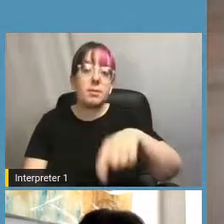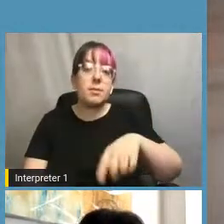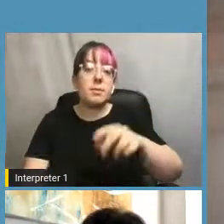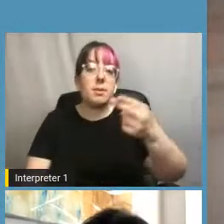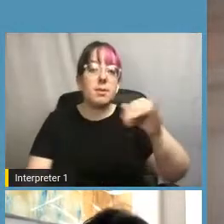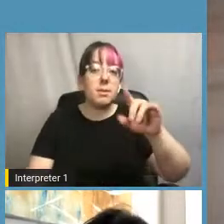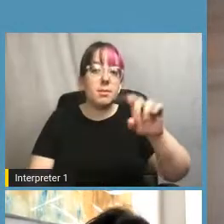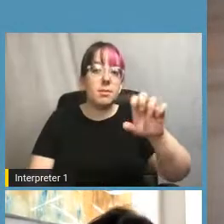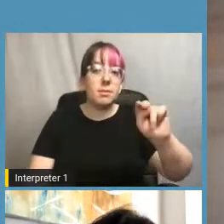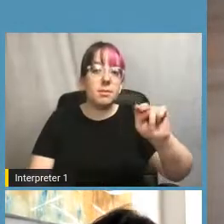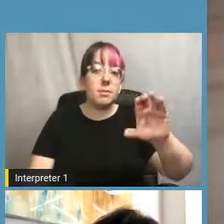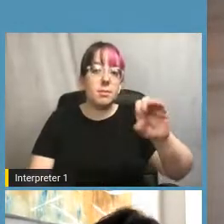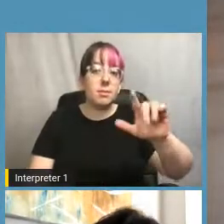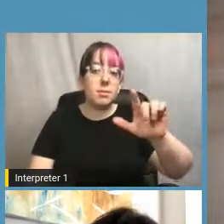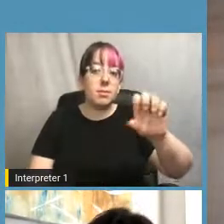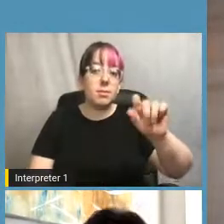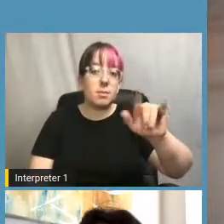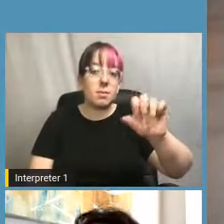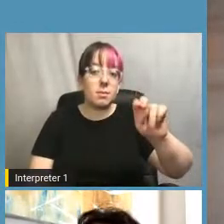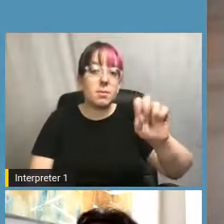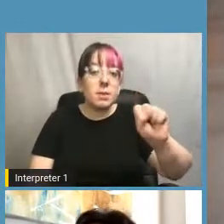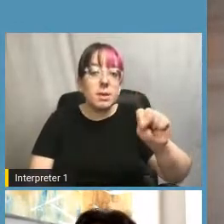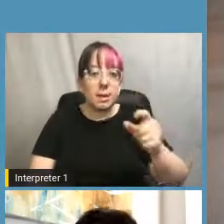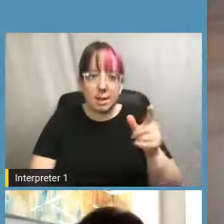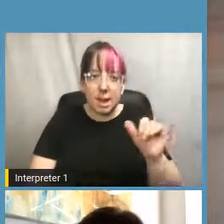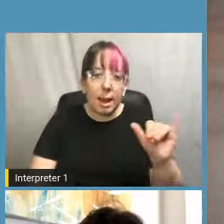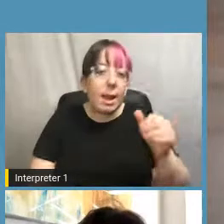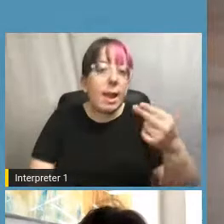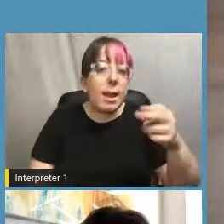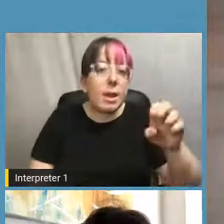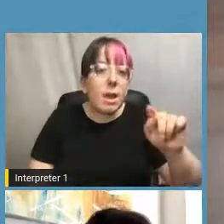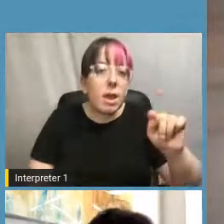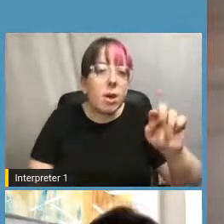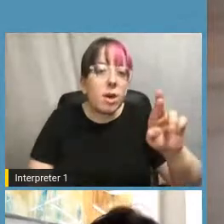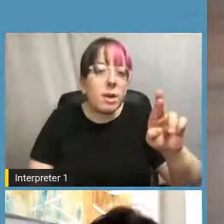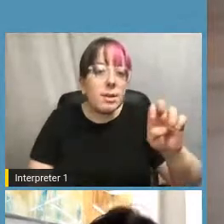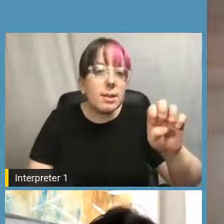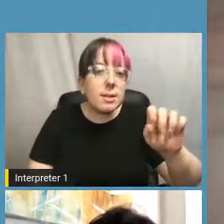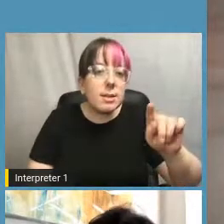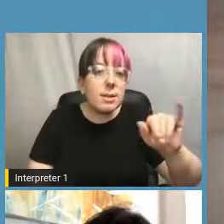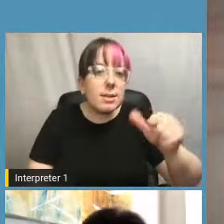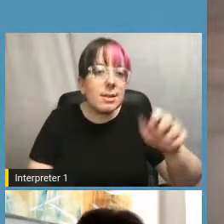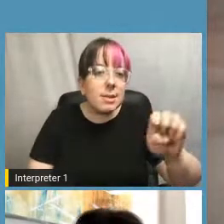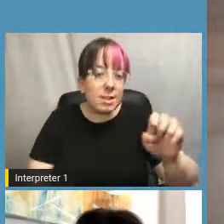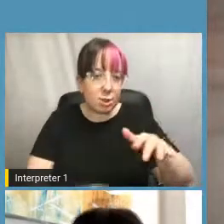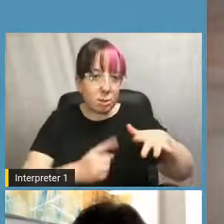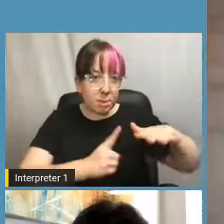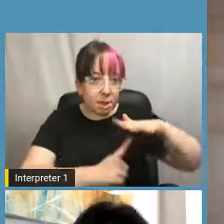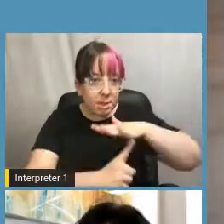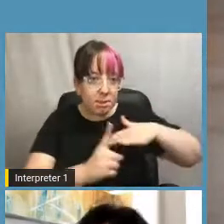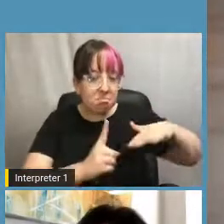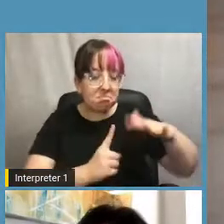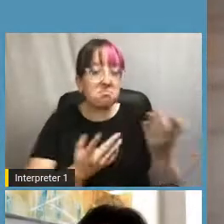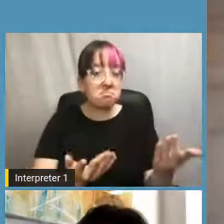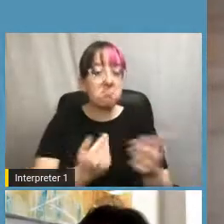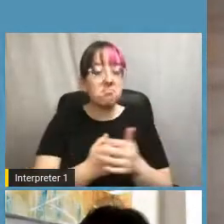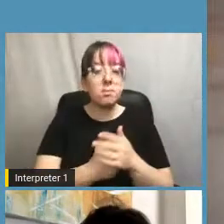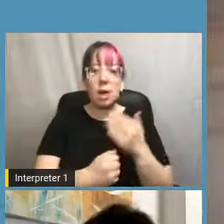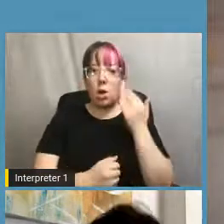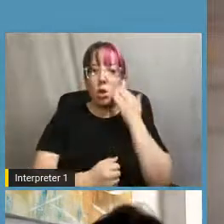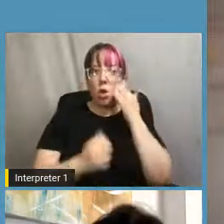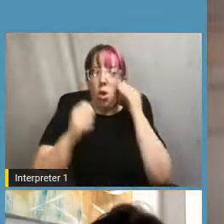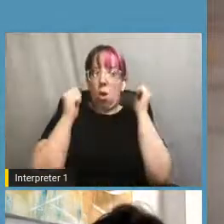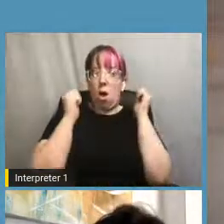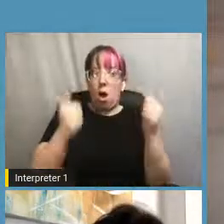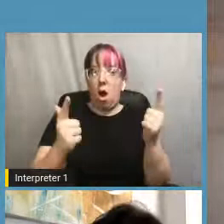particularly of heritage spaces. So there's many more, obviously. I don't know them all, and